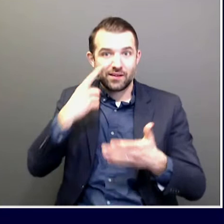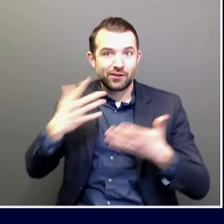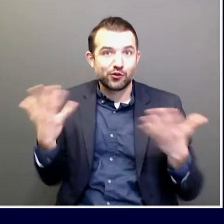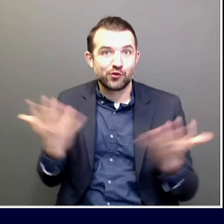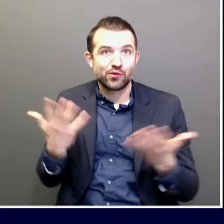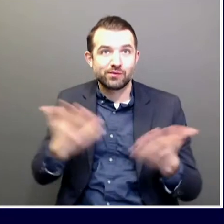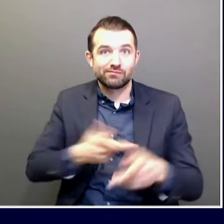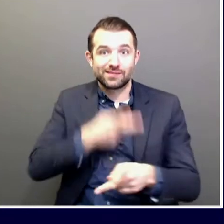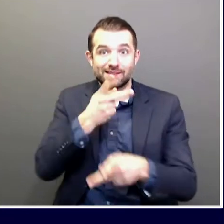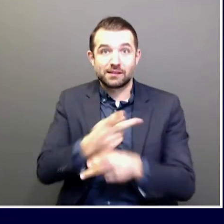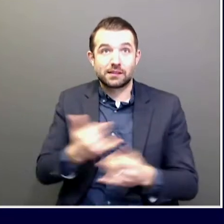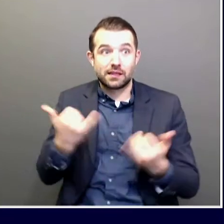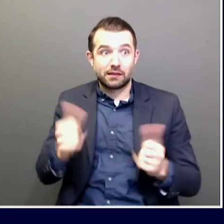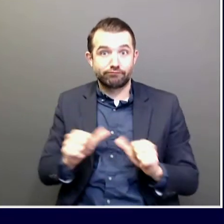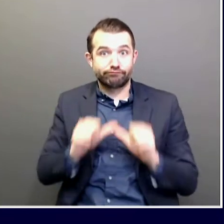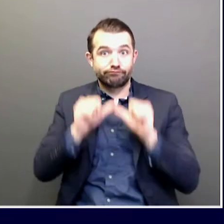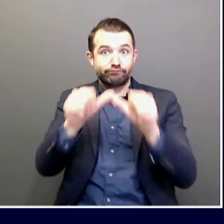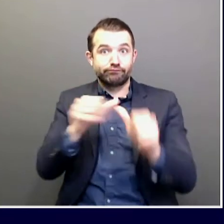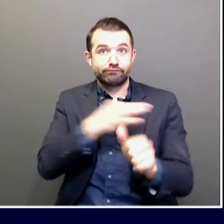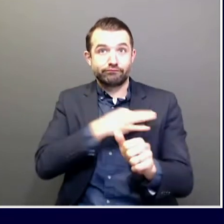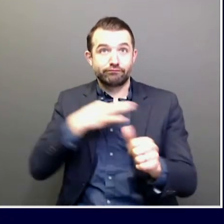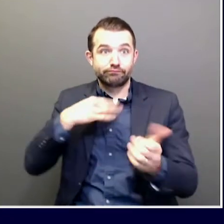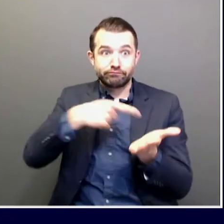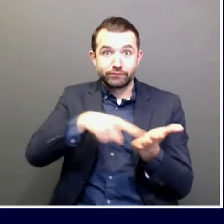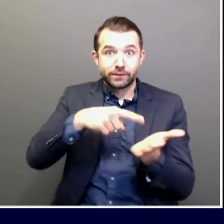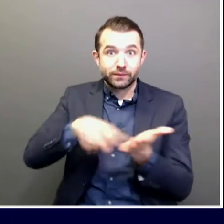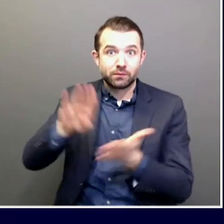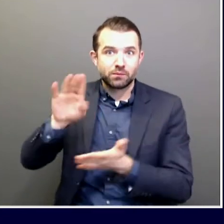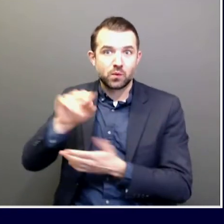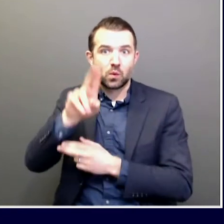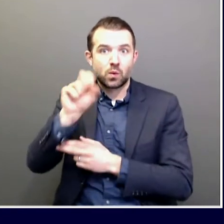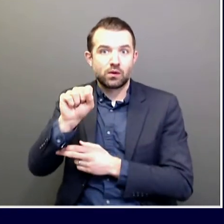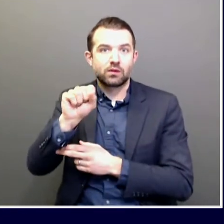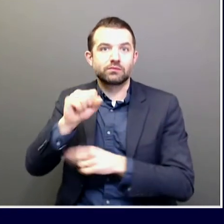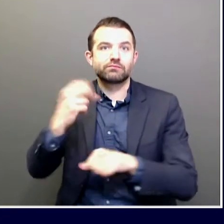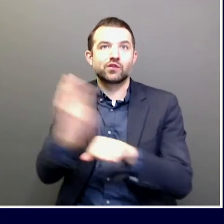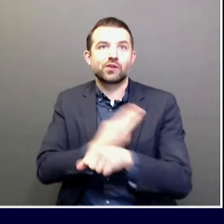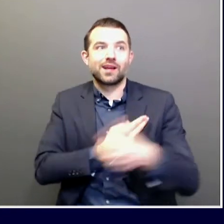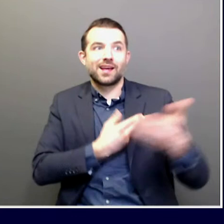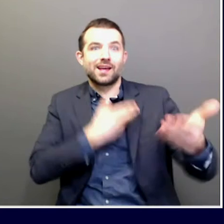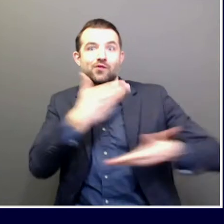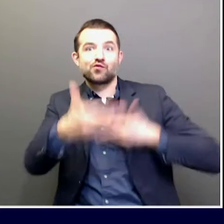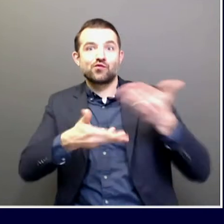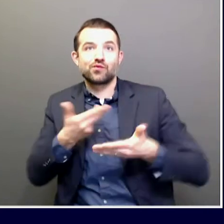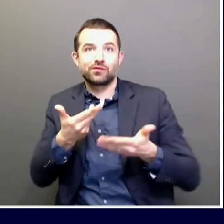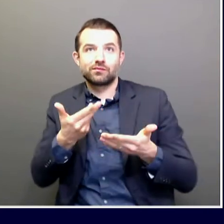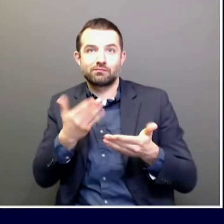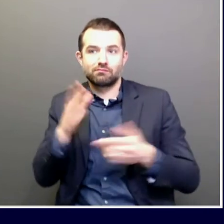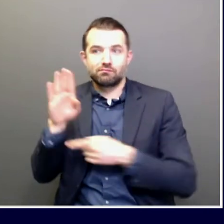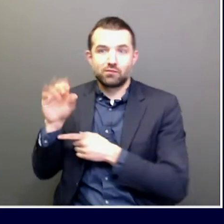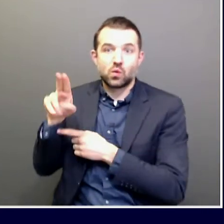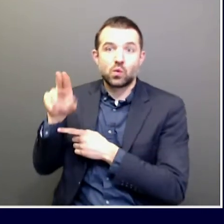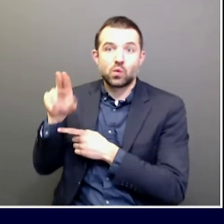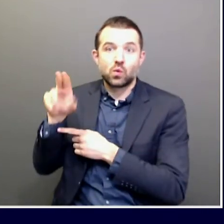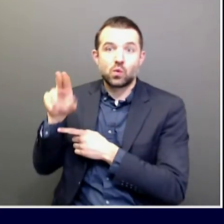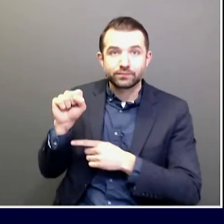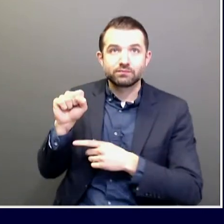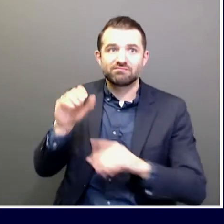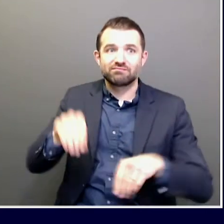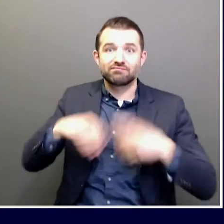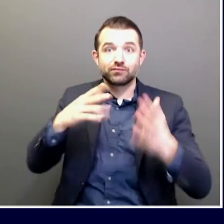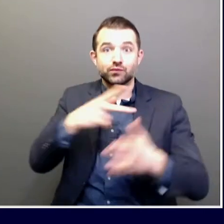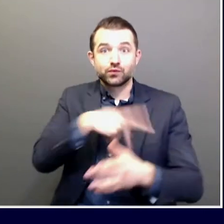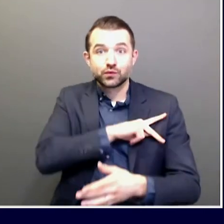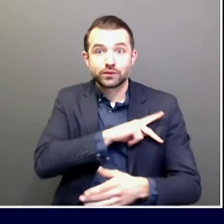address the short-term COVID-related worker shortages and are closely aligned with Governor Mills' Maine Jobs and